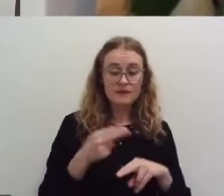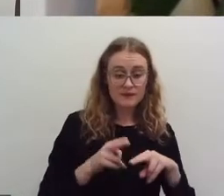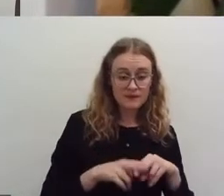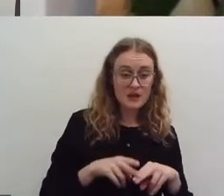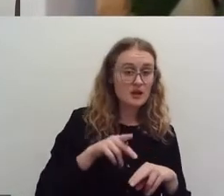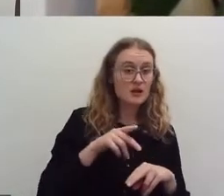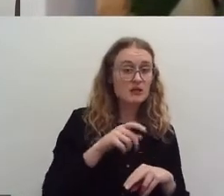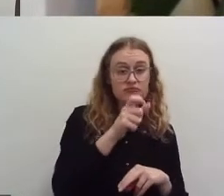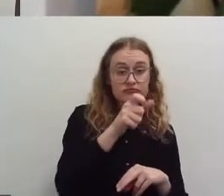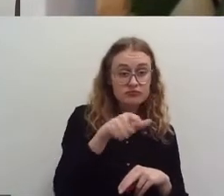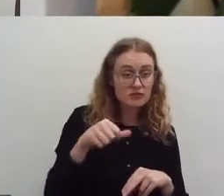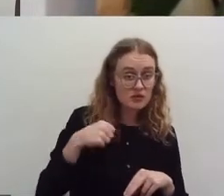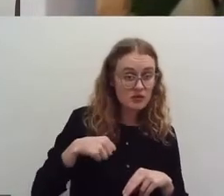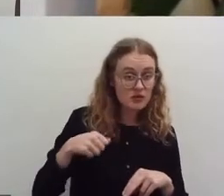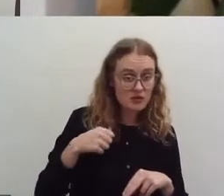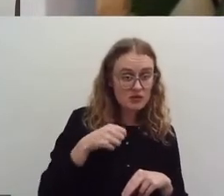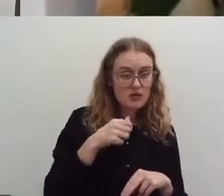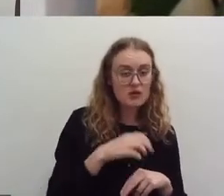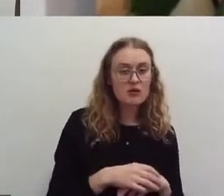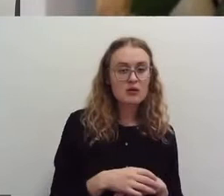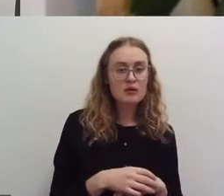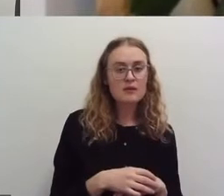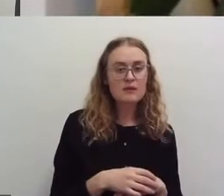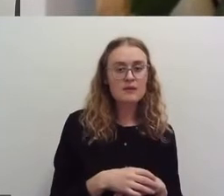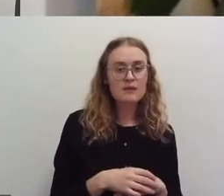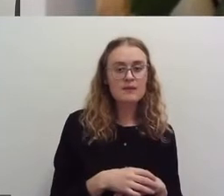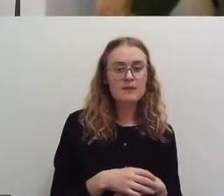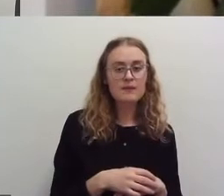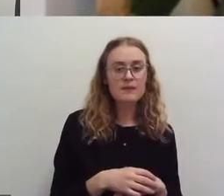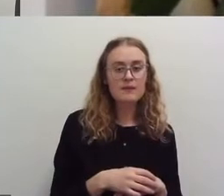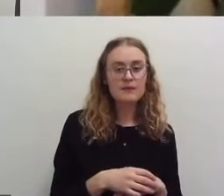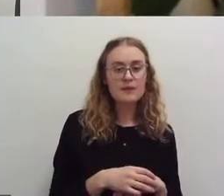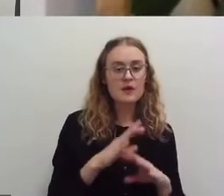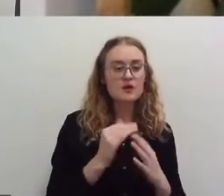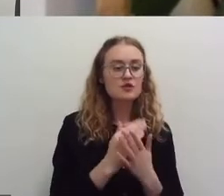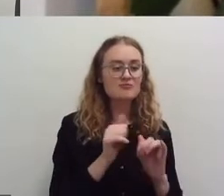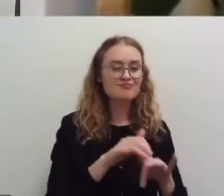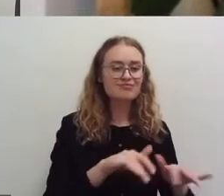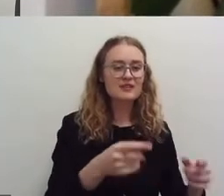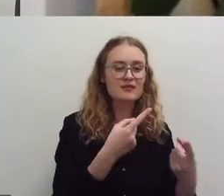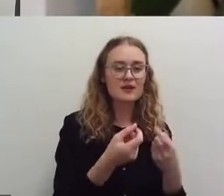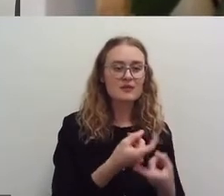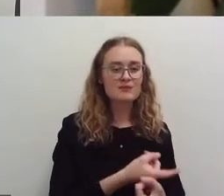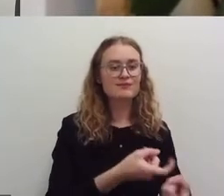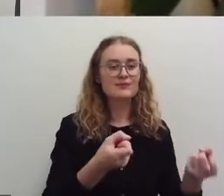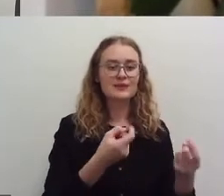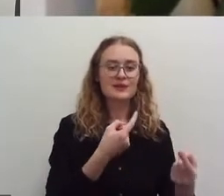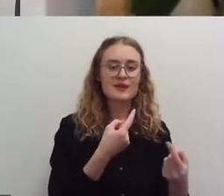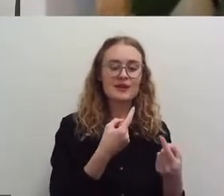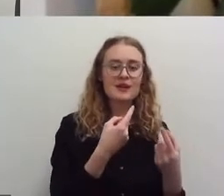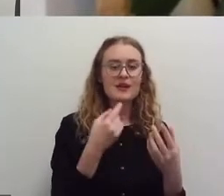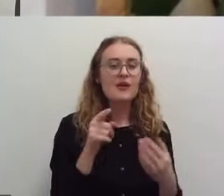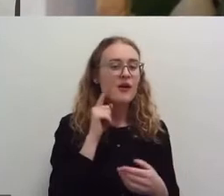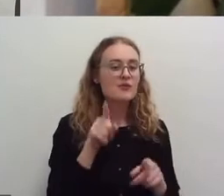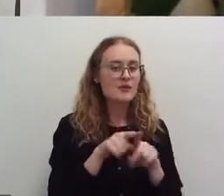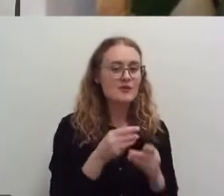Movement in Denmark, or I'm still an activist, but now I play a different role in that I am on,